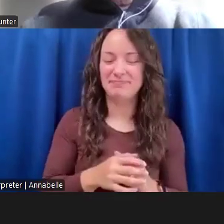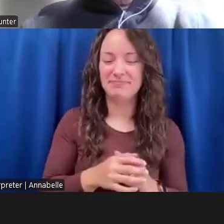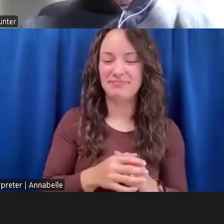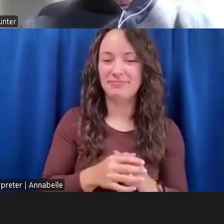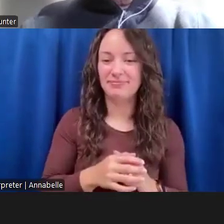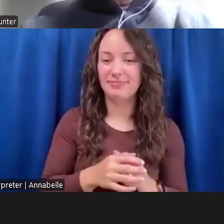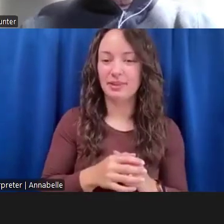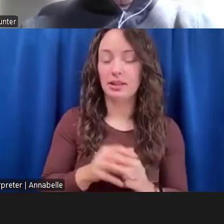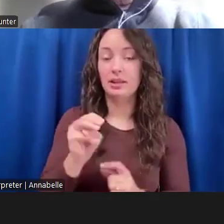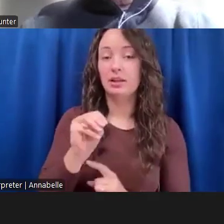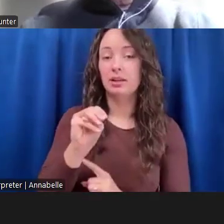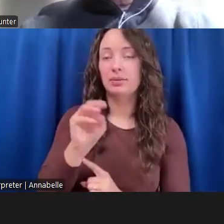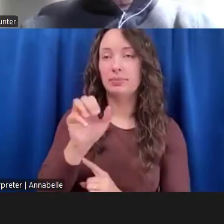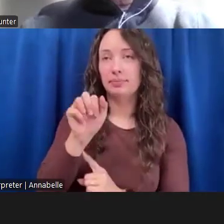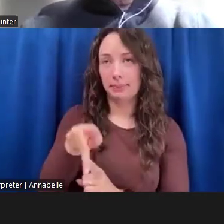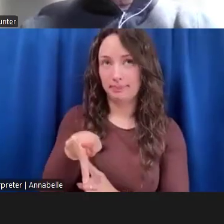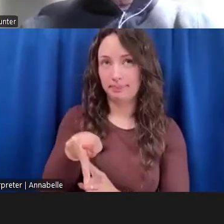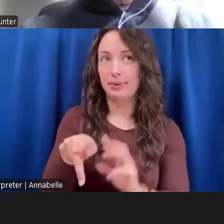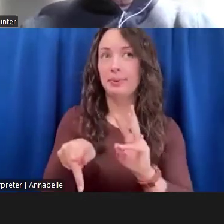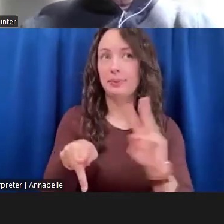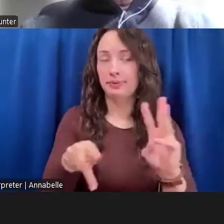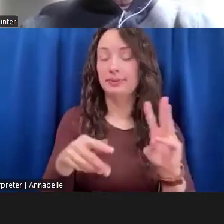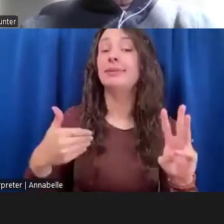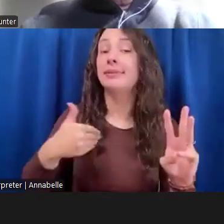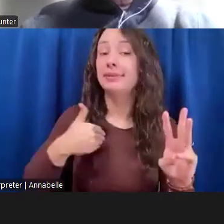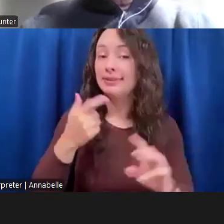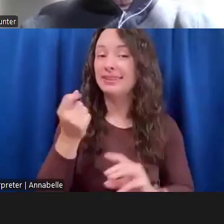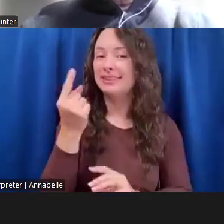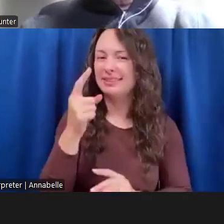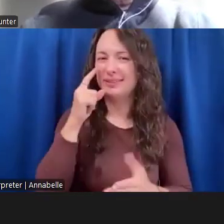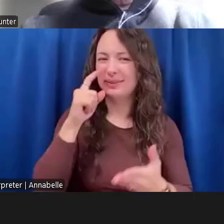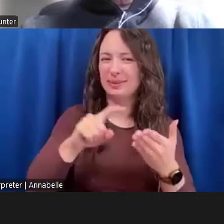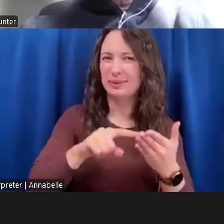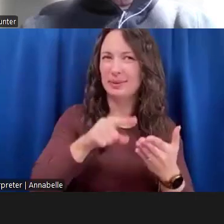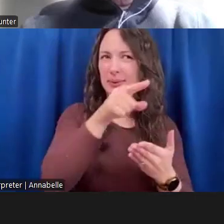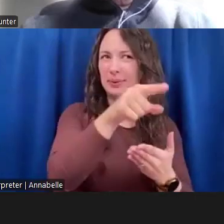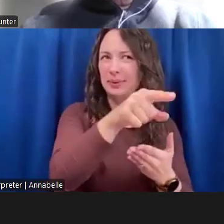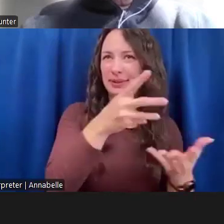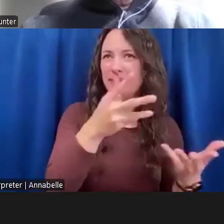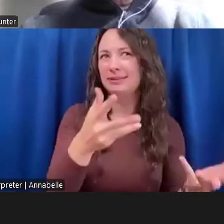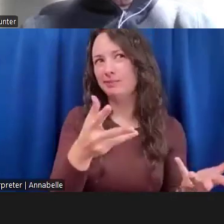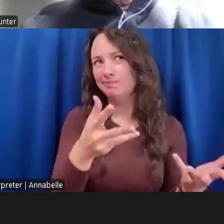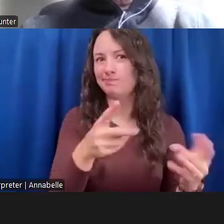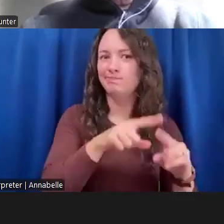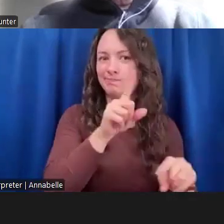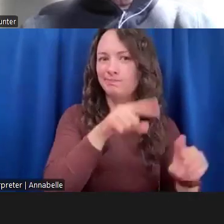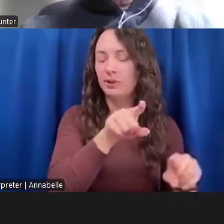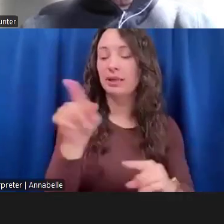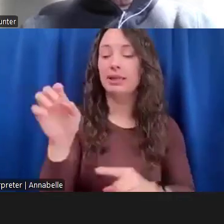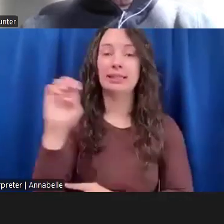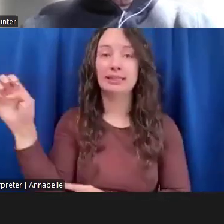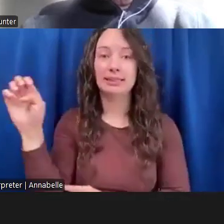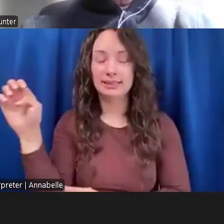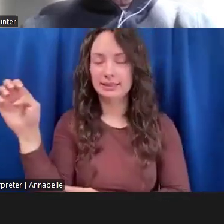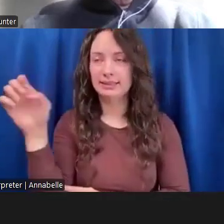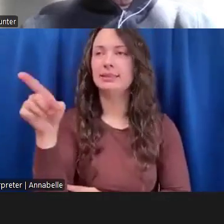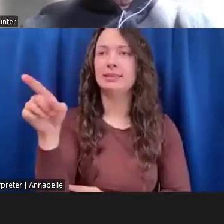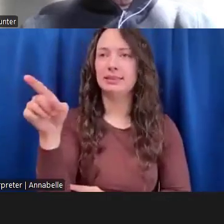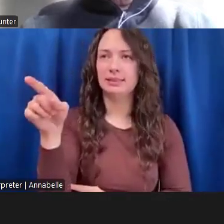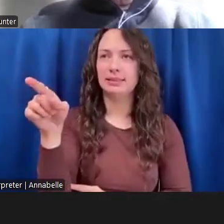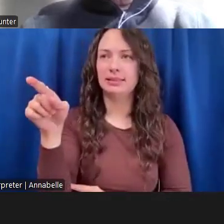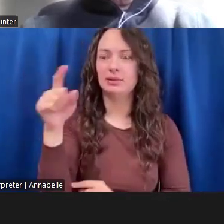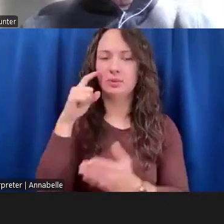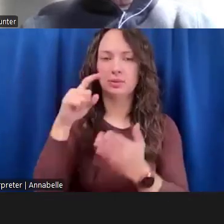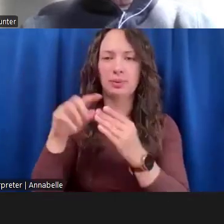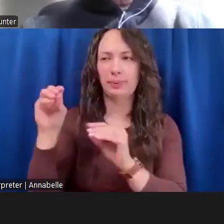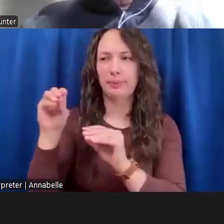The maps in the West, there are maps for the West, but you'll notice they're not as linear. In the East, they're pretty linear. But in the West, there is a